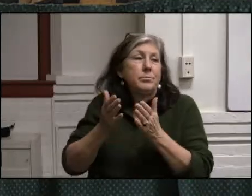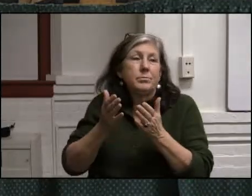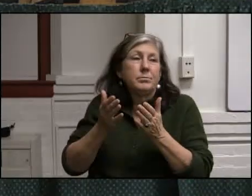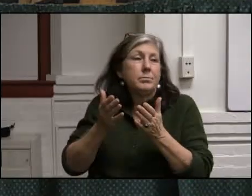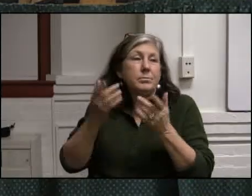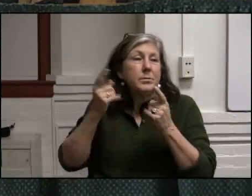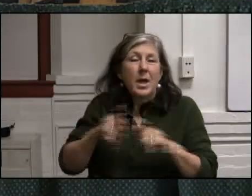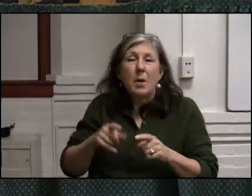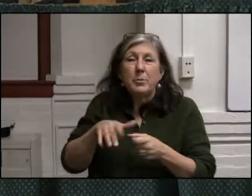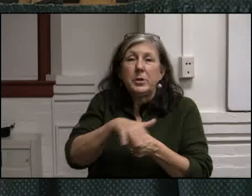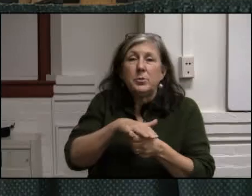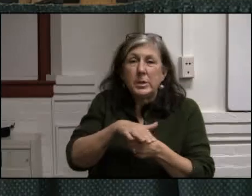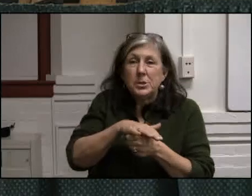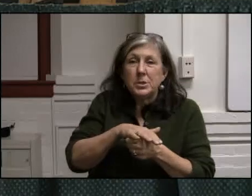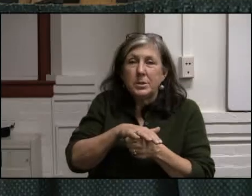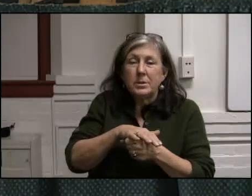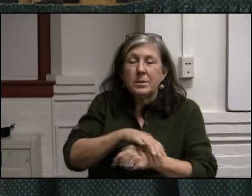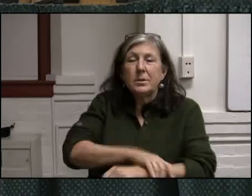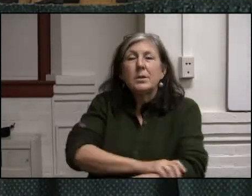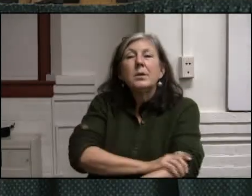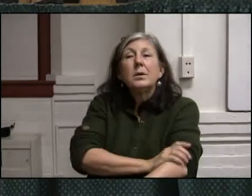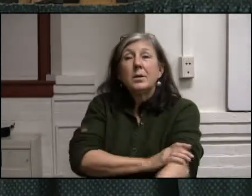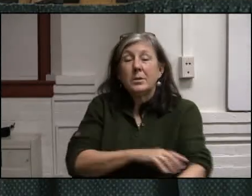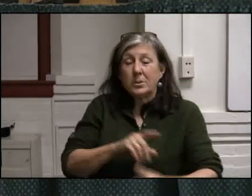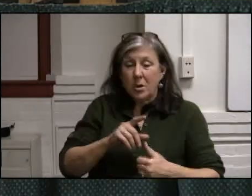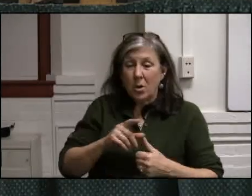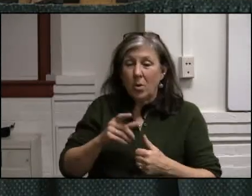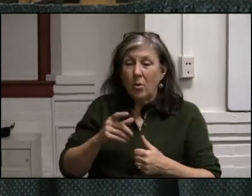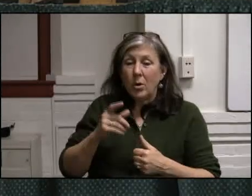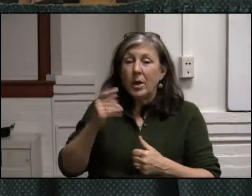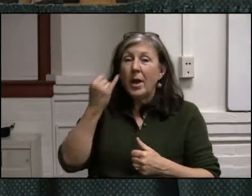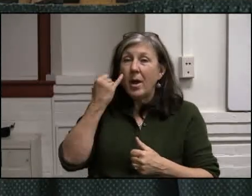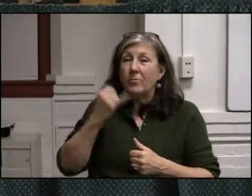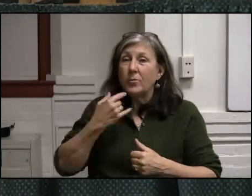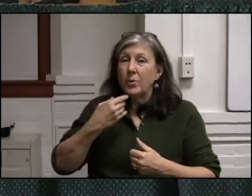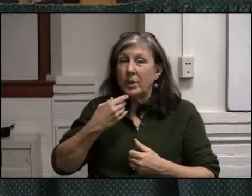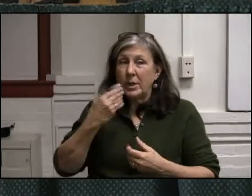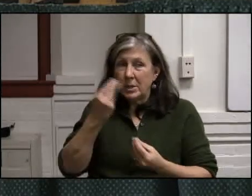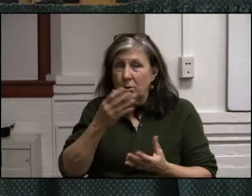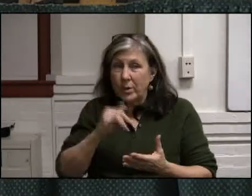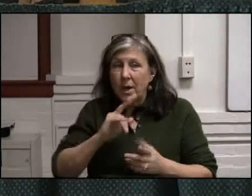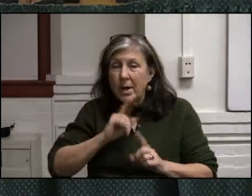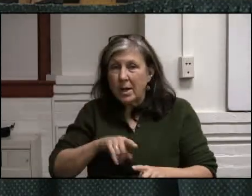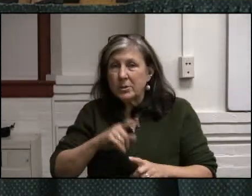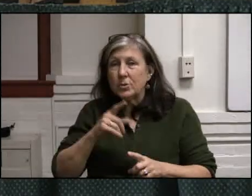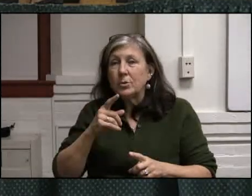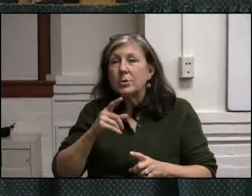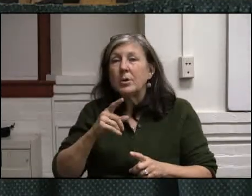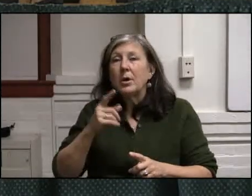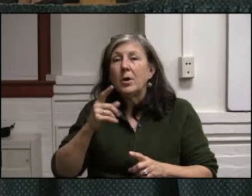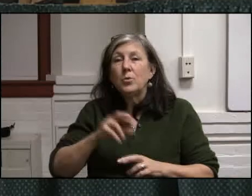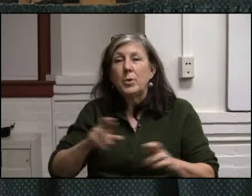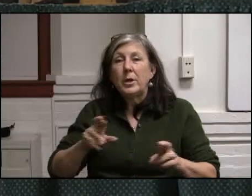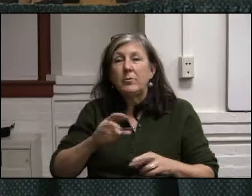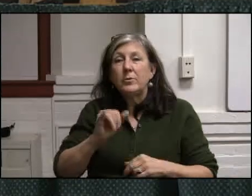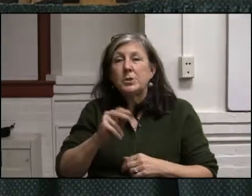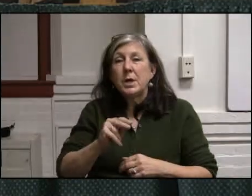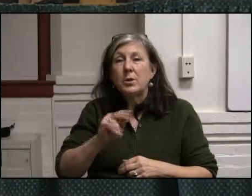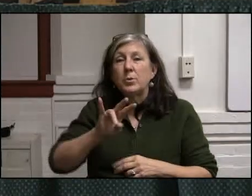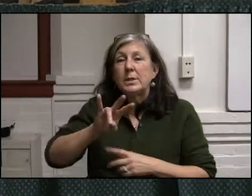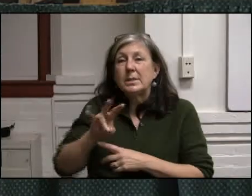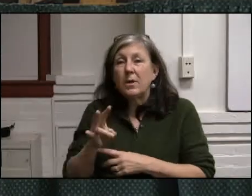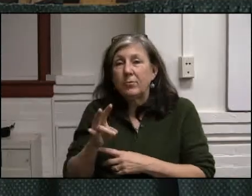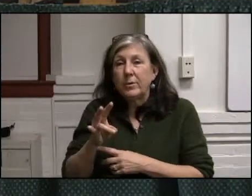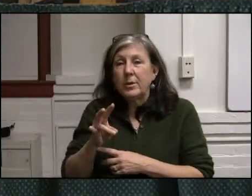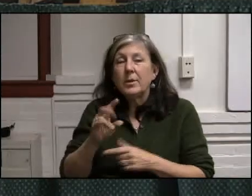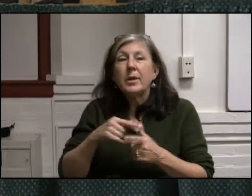not? And then if we provide that to you for consideration on January 7th, you could tell us on January